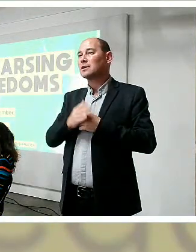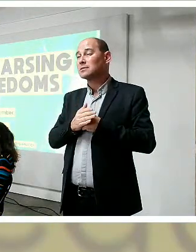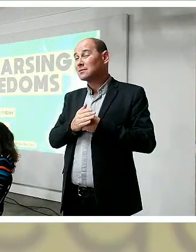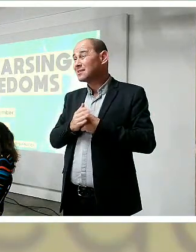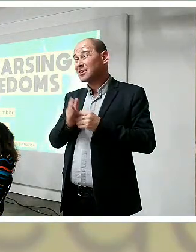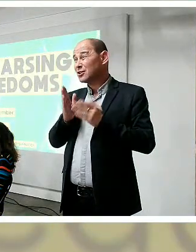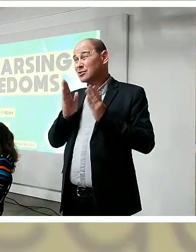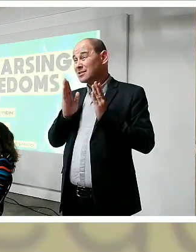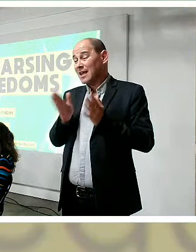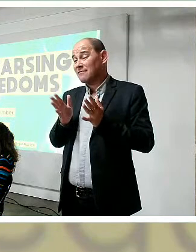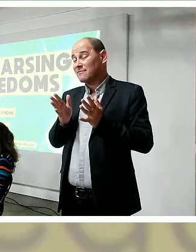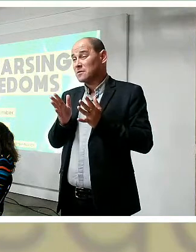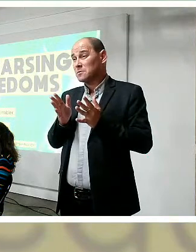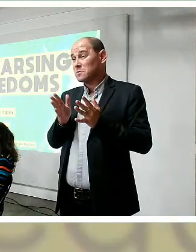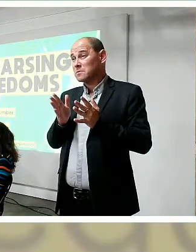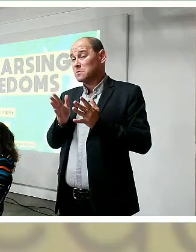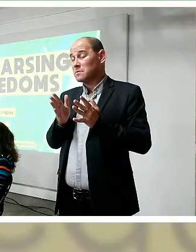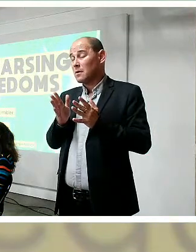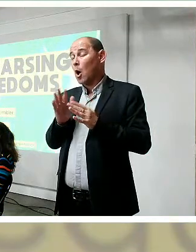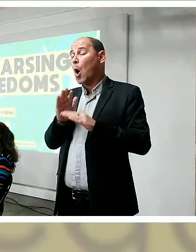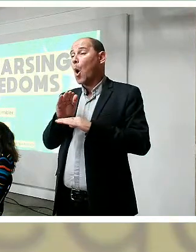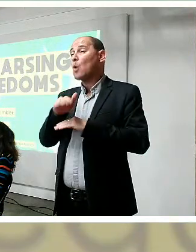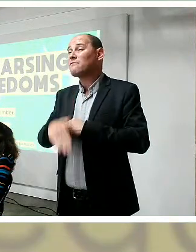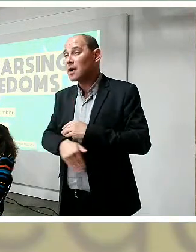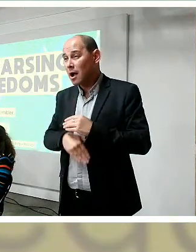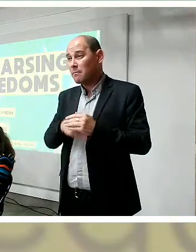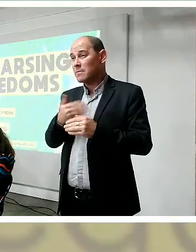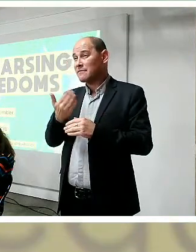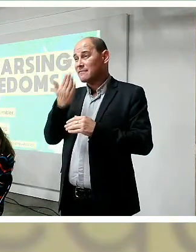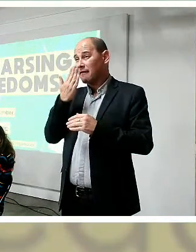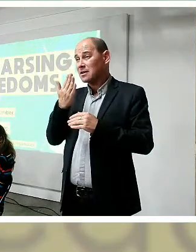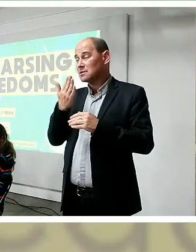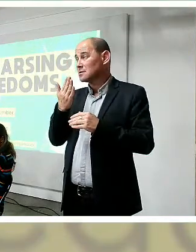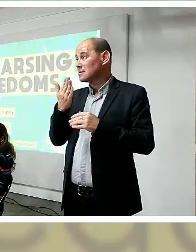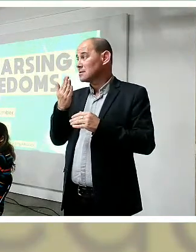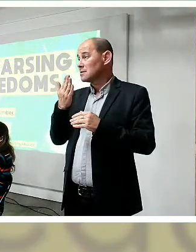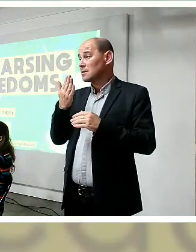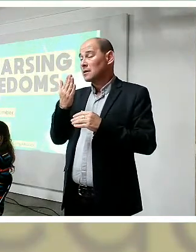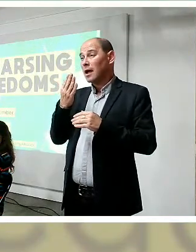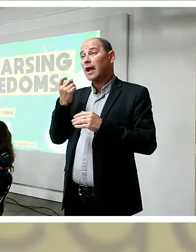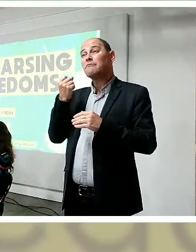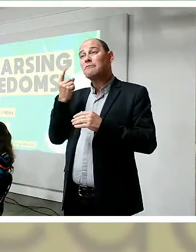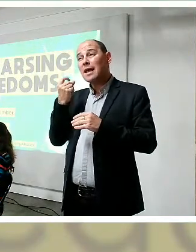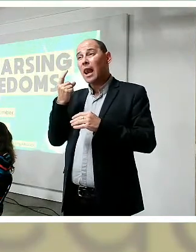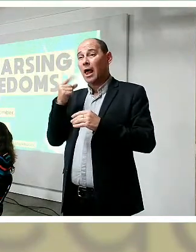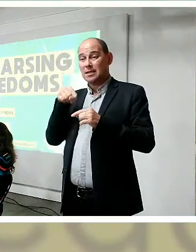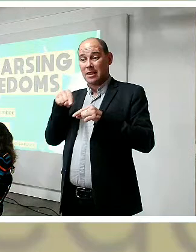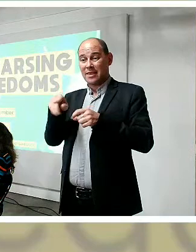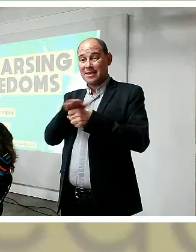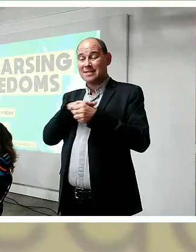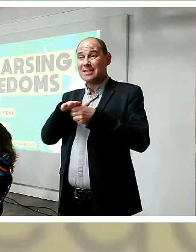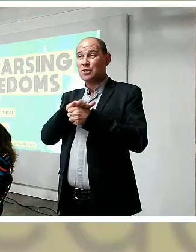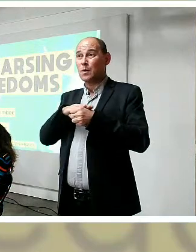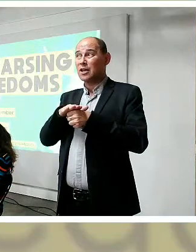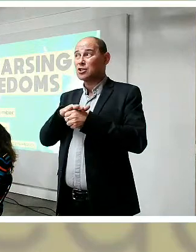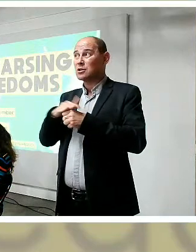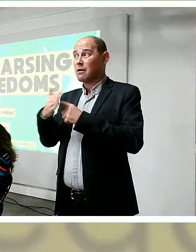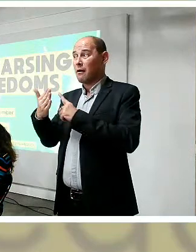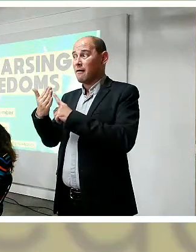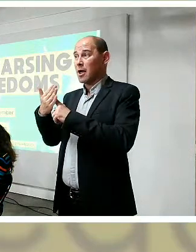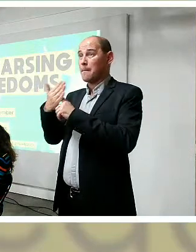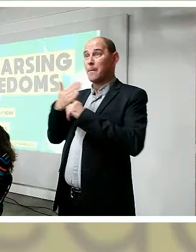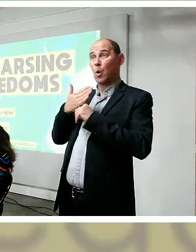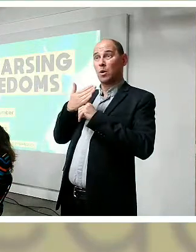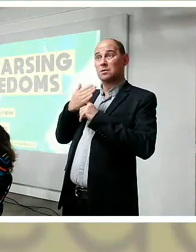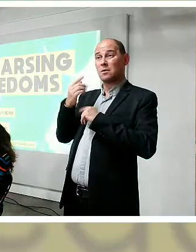and recognize that these circumstances are imposed on us rather than some reflection of individual